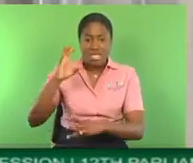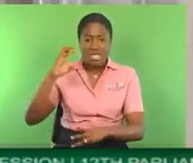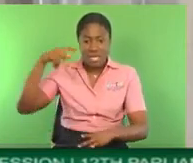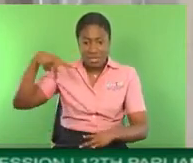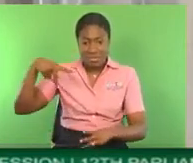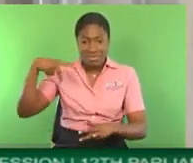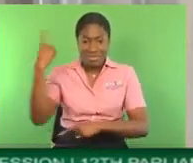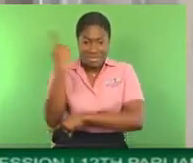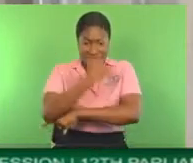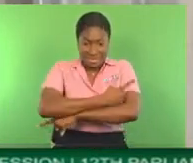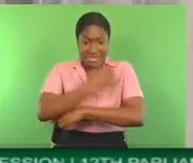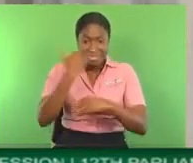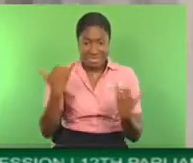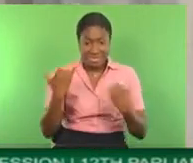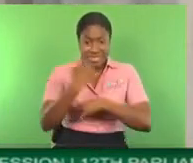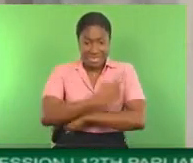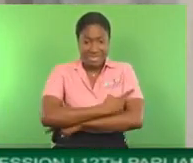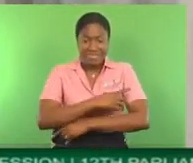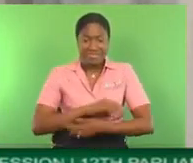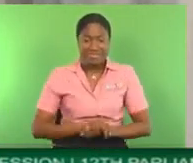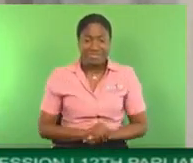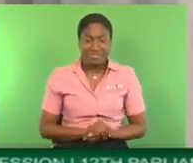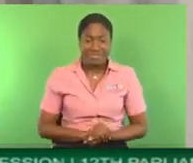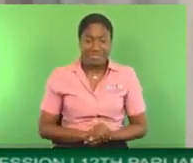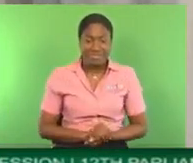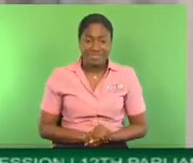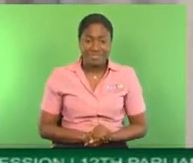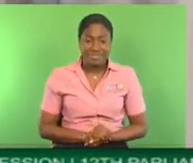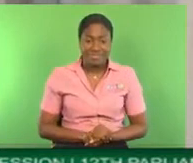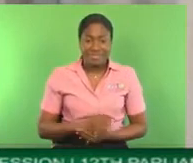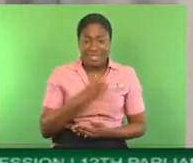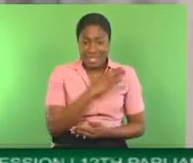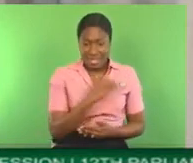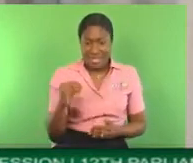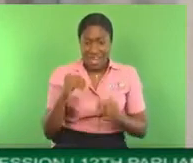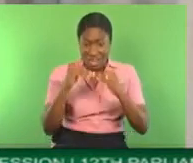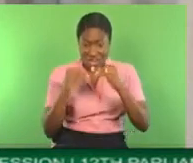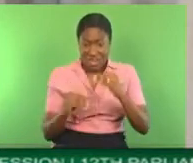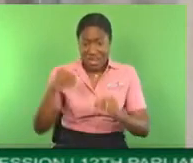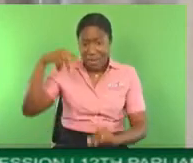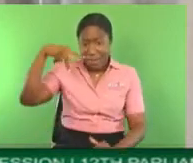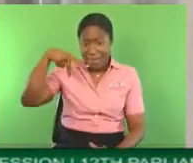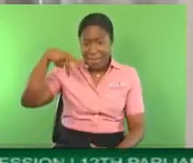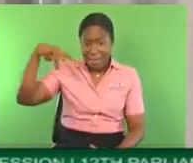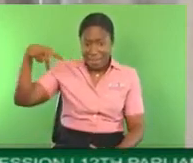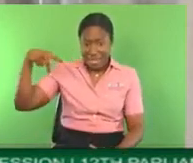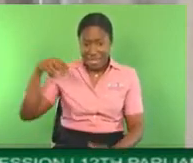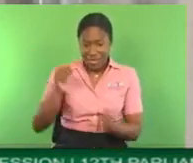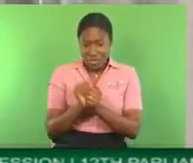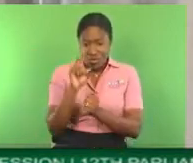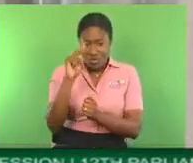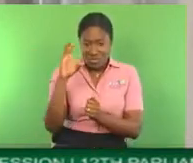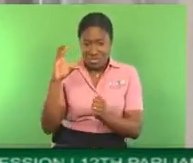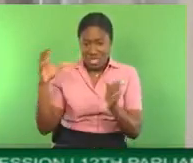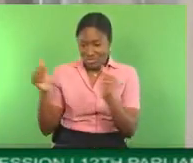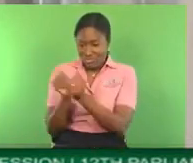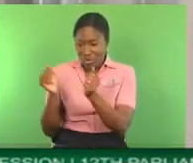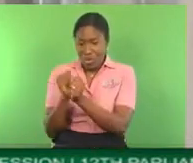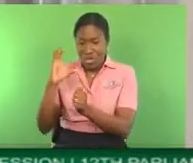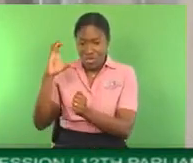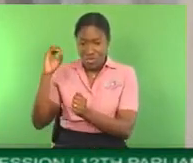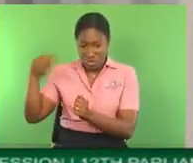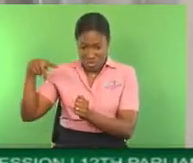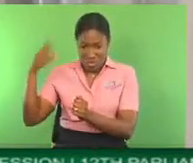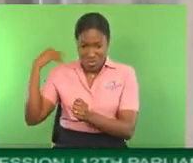Day. And under the People's Partnership, during the